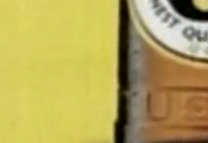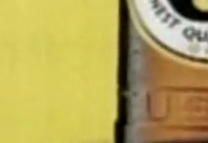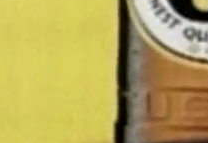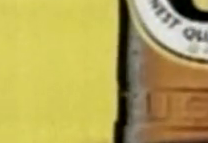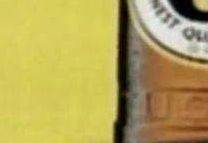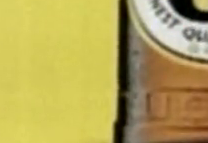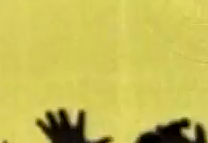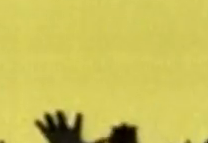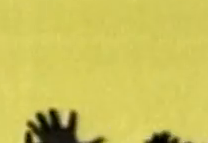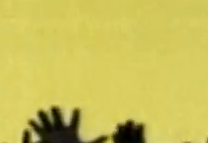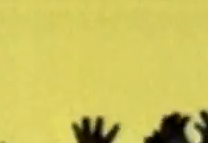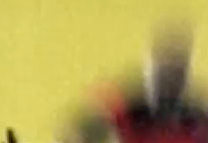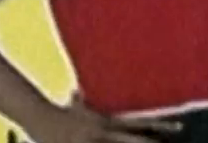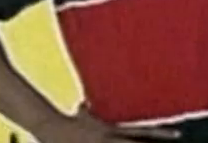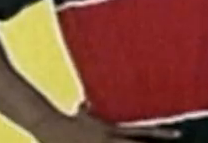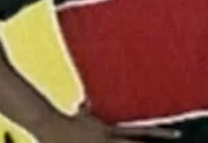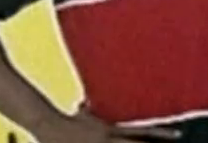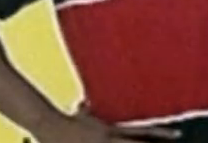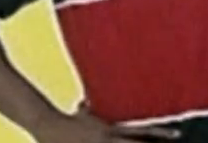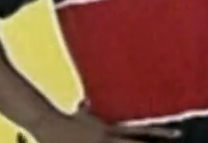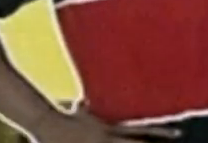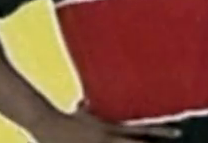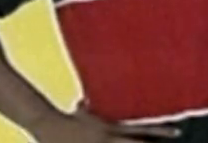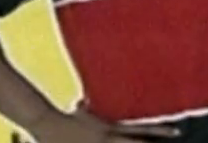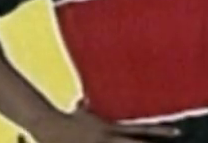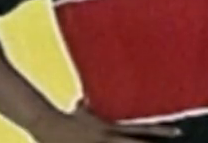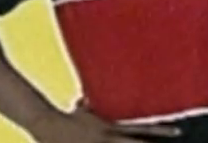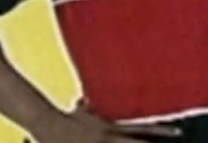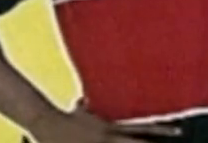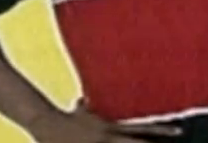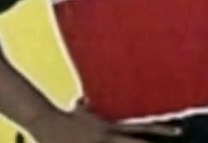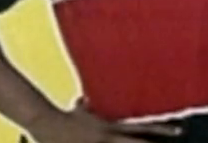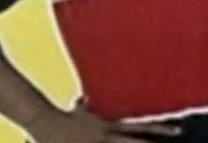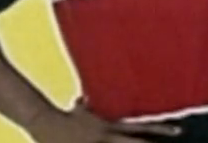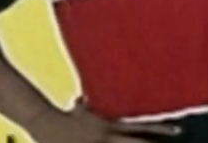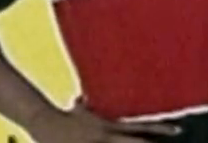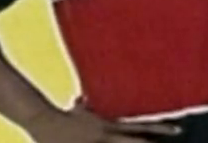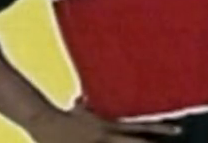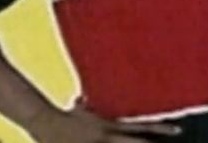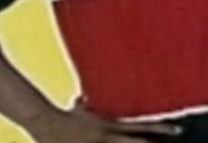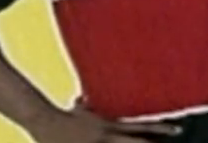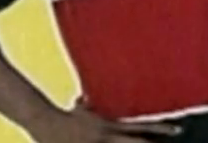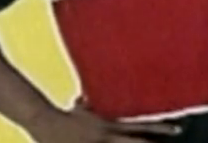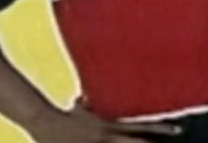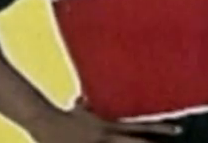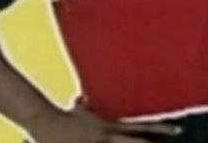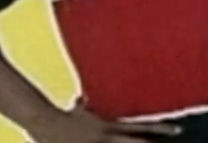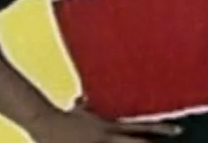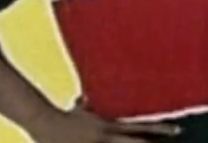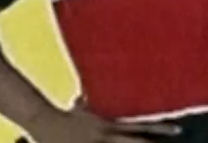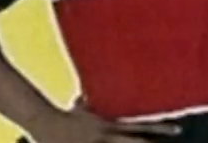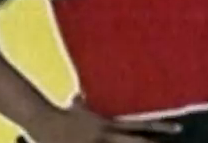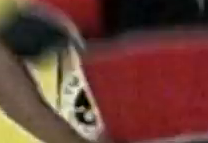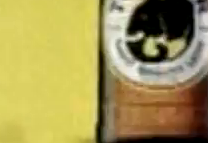City? It will be all about, tapping talent, education, and of course, encouraging young